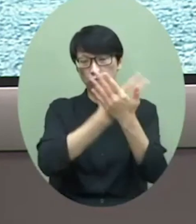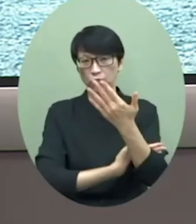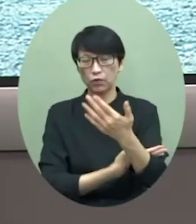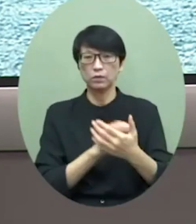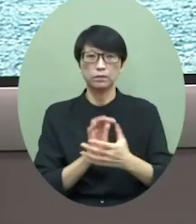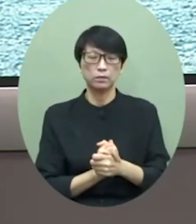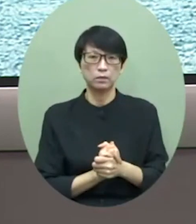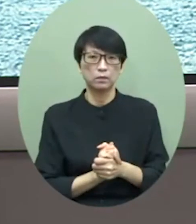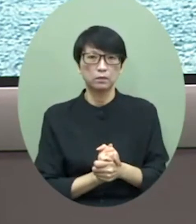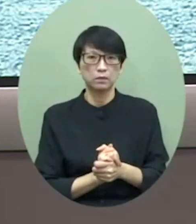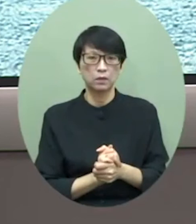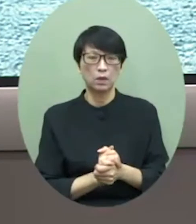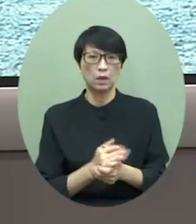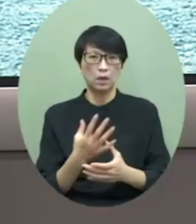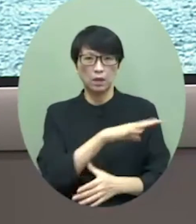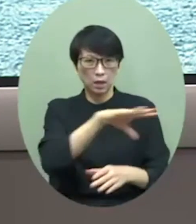have suggested